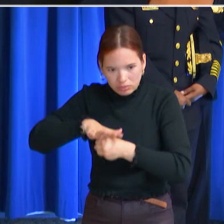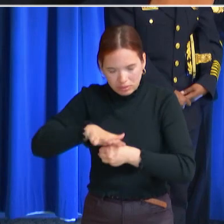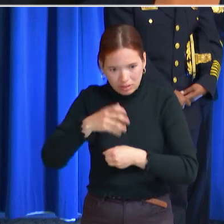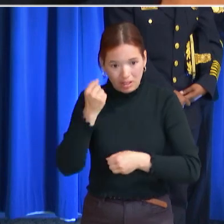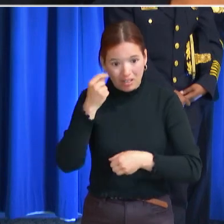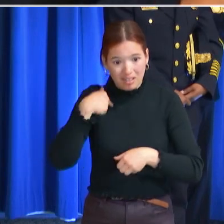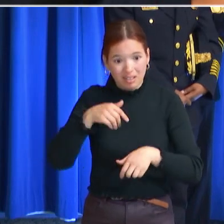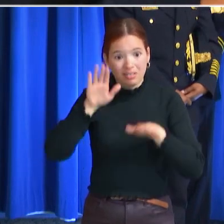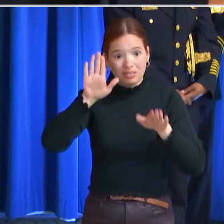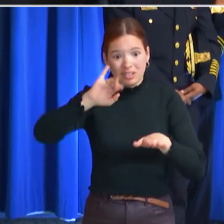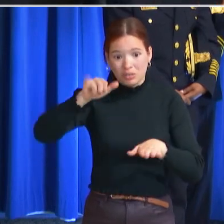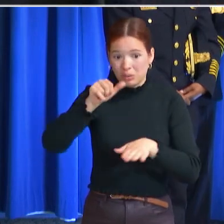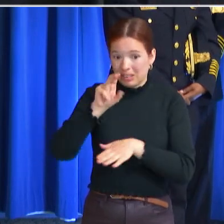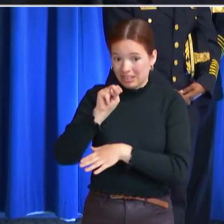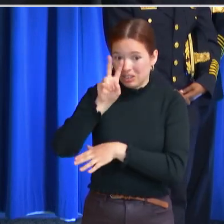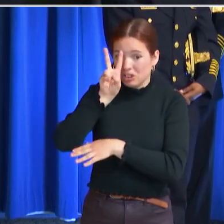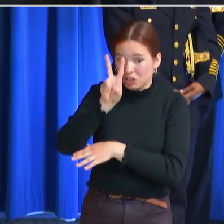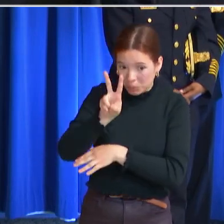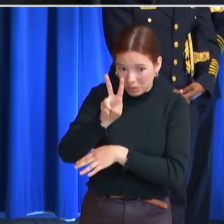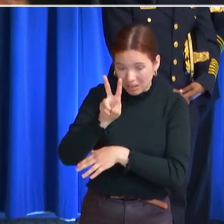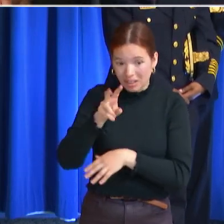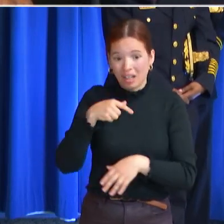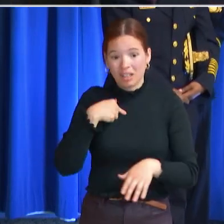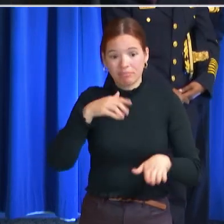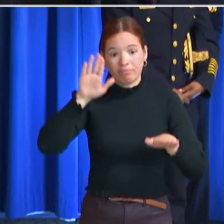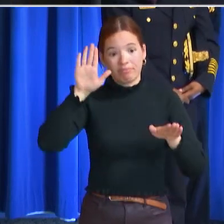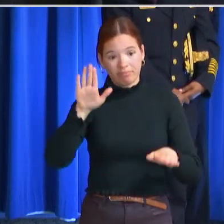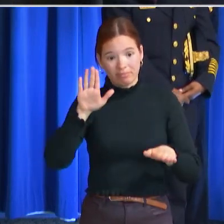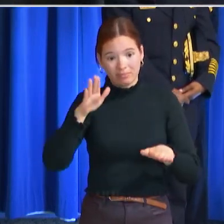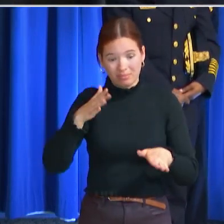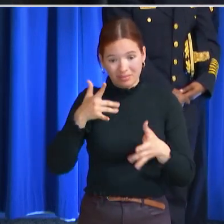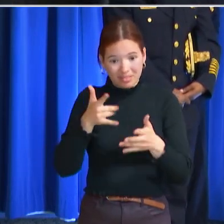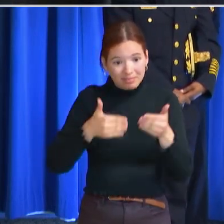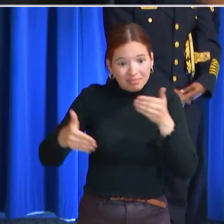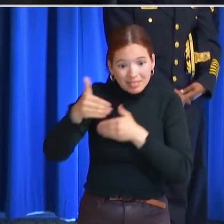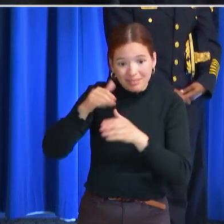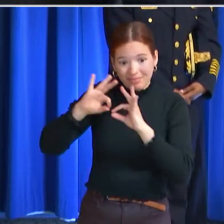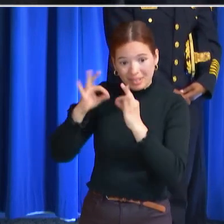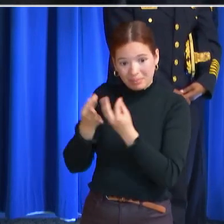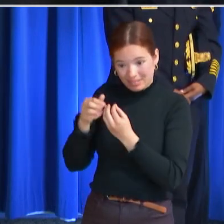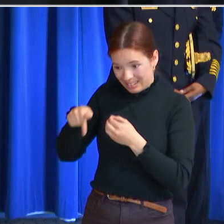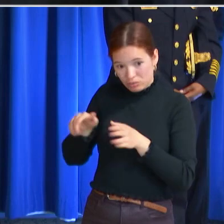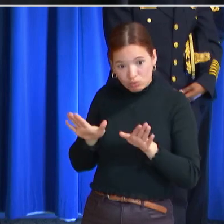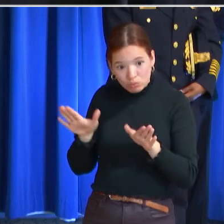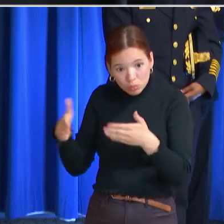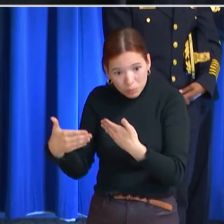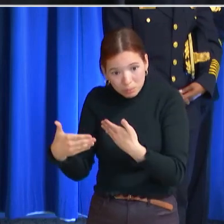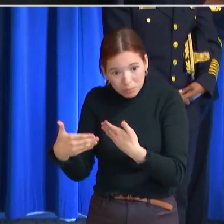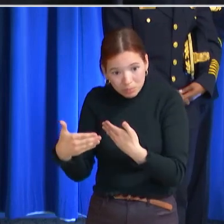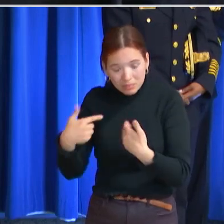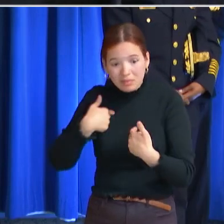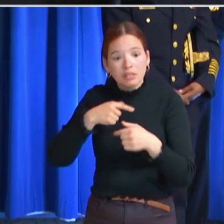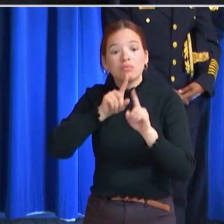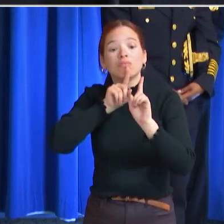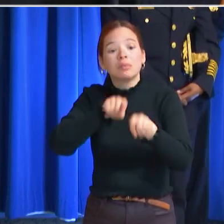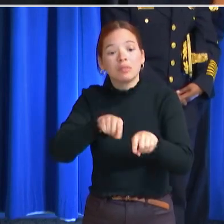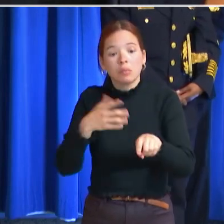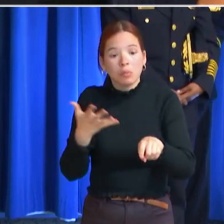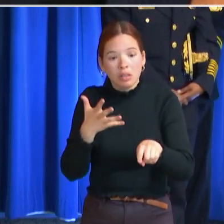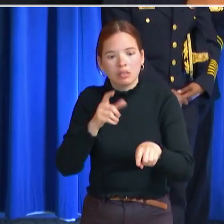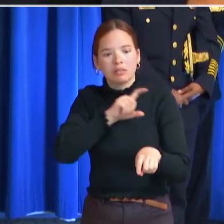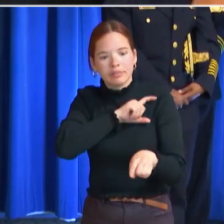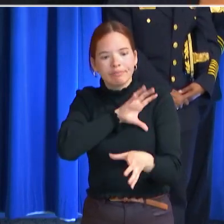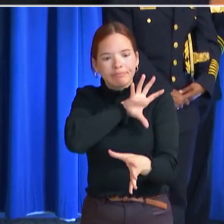got sworn in, I had to send my family ahead of me to this room, to this building, because I responded to an officer-involved shooting on